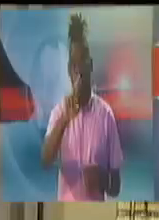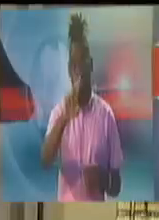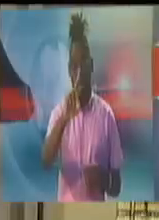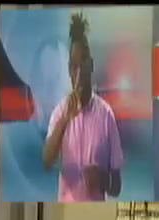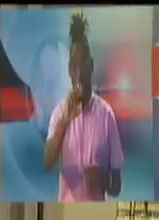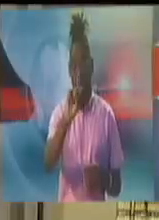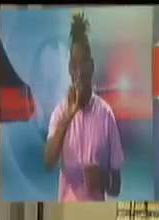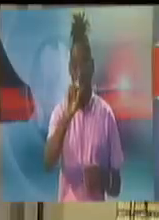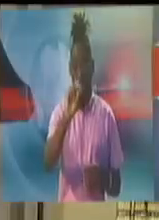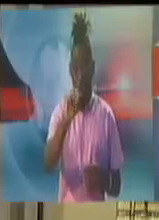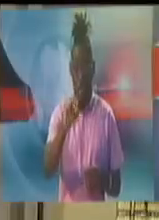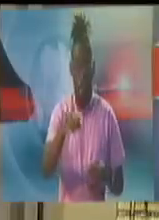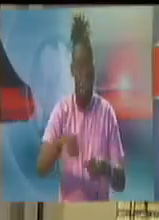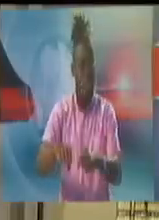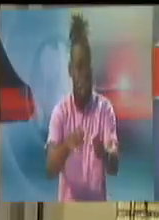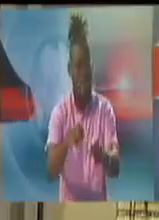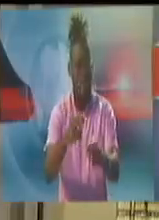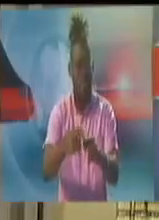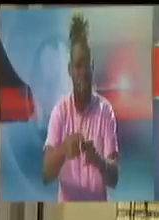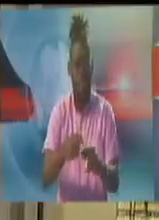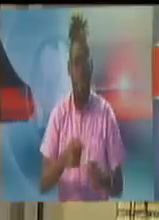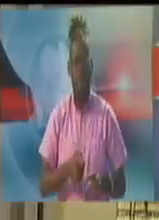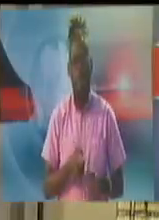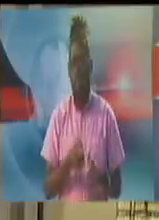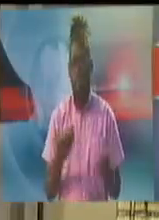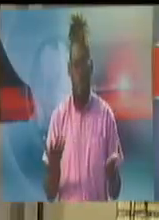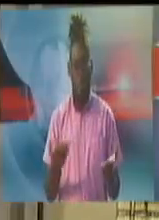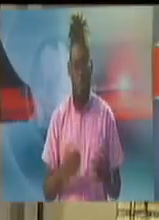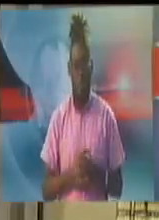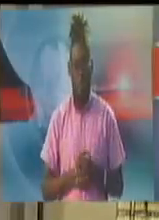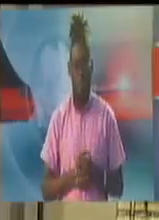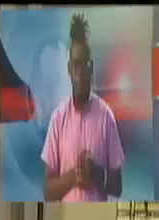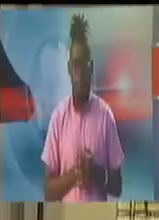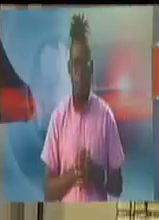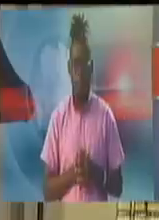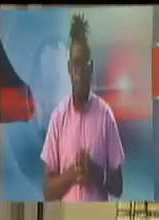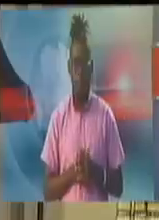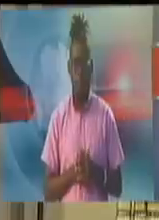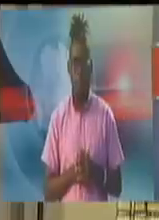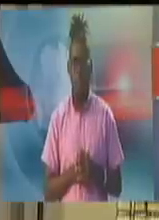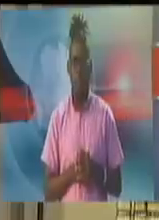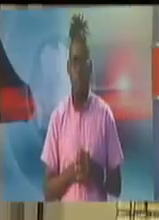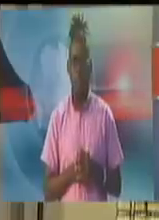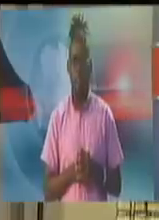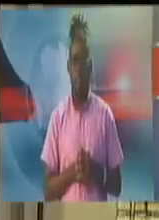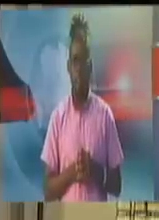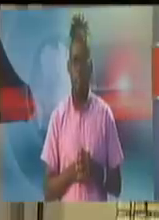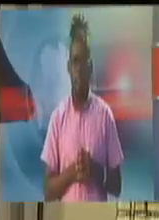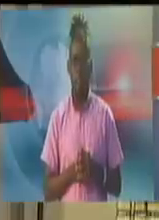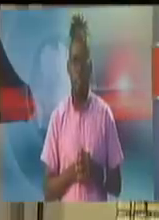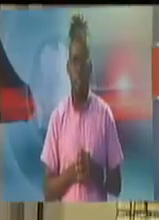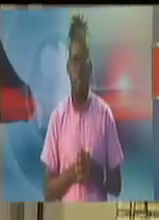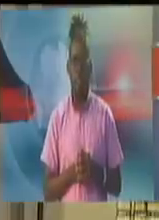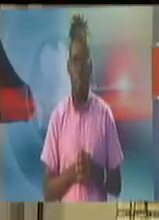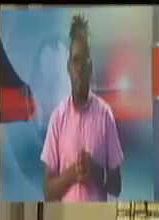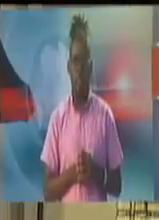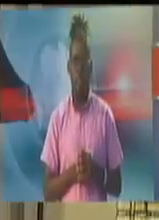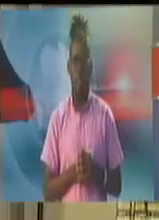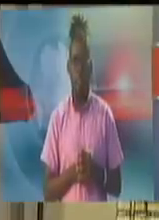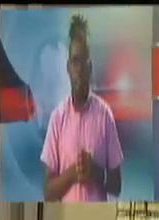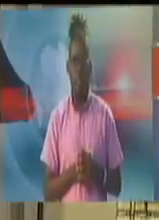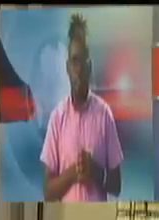Akbar Trace, Dukaran Street, Hillview Gardens, under St. George East, Jamurat